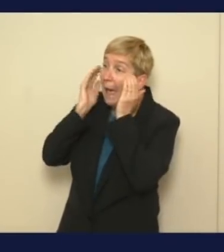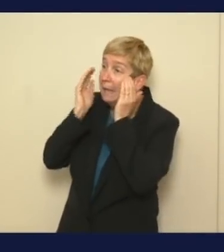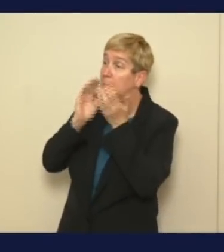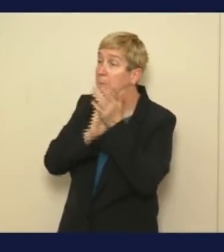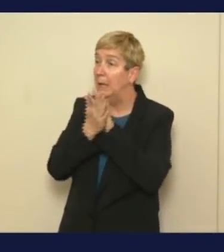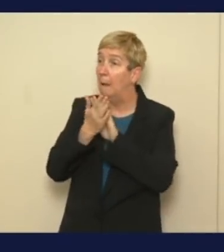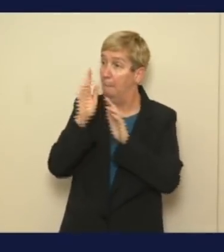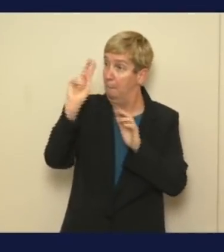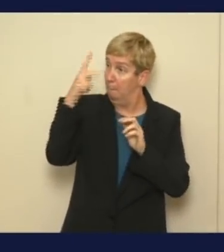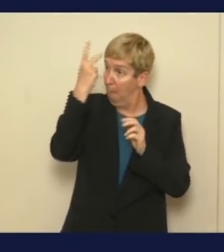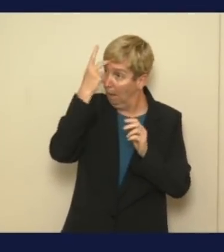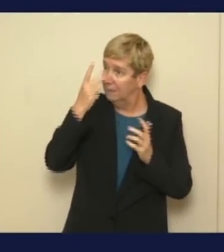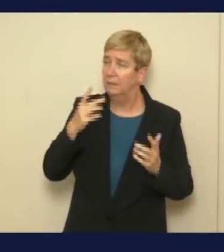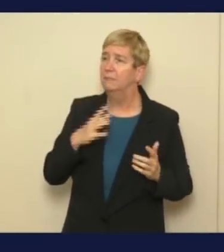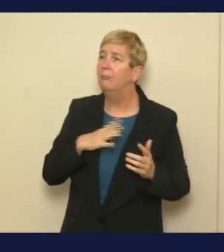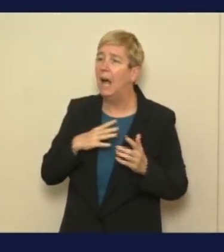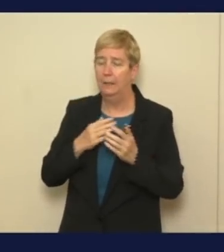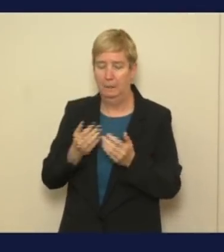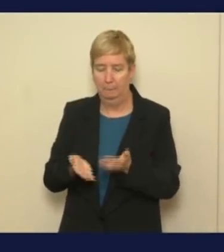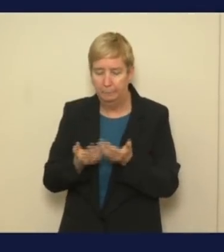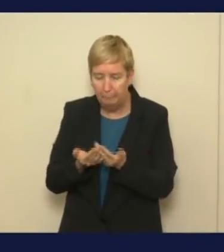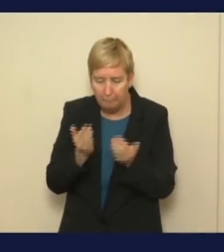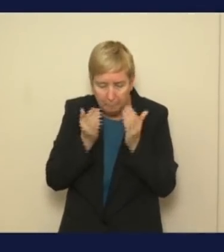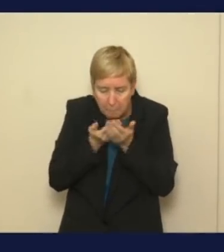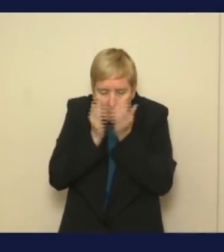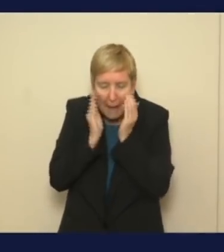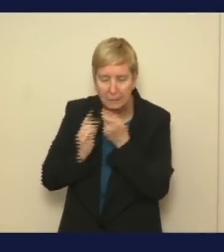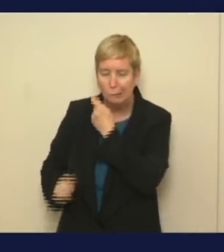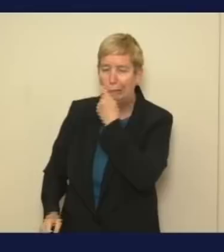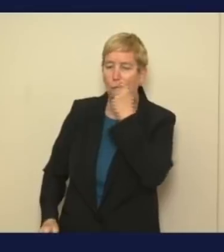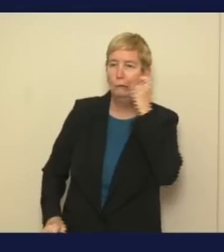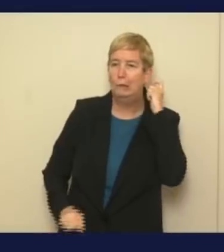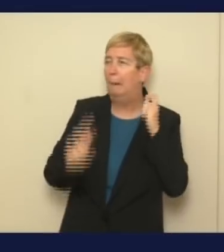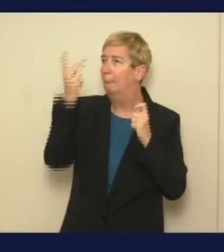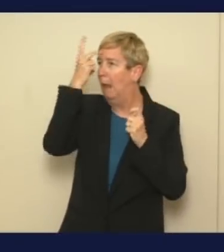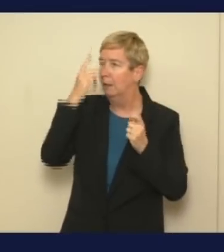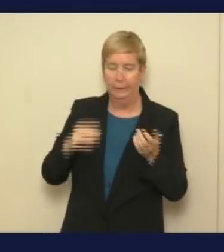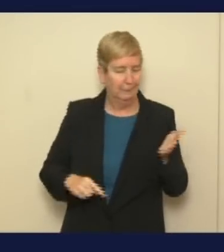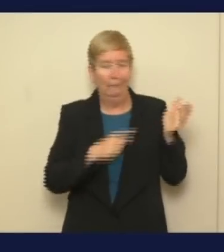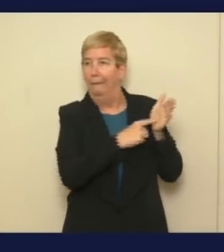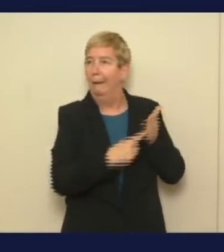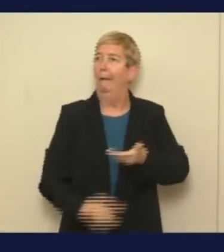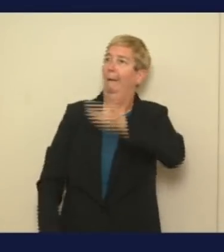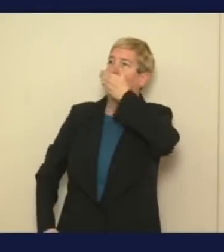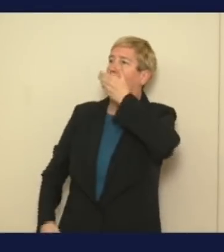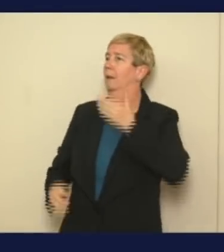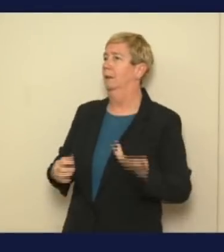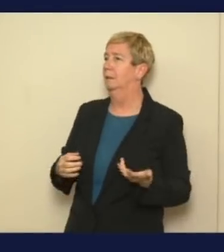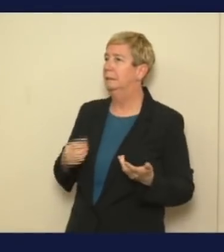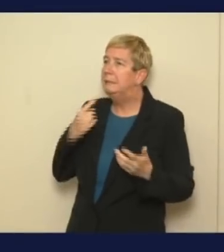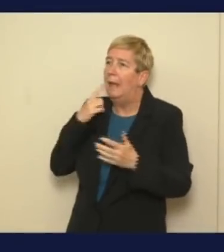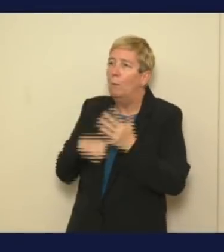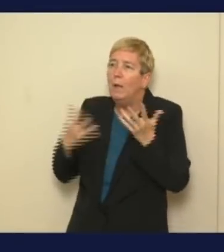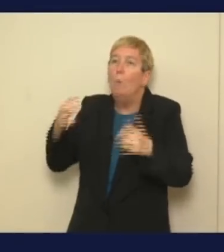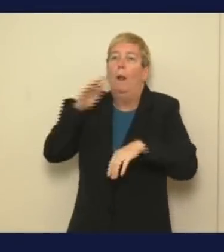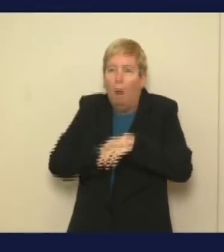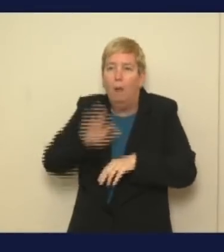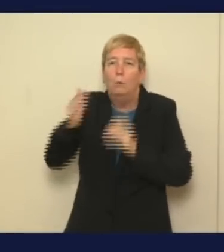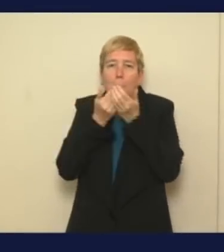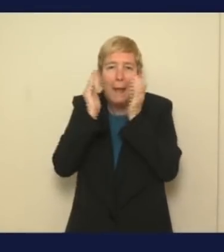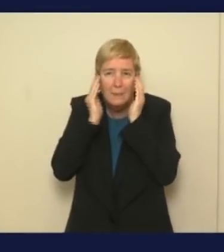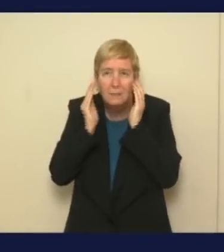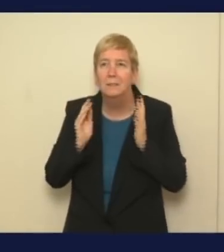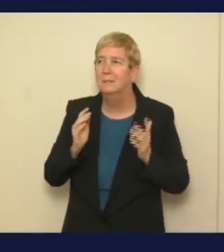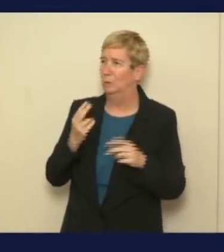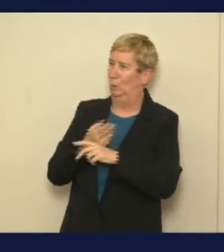statement on your mask, but wear it. Use your mask as your First Amendment declaration, but protect your